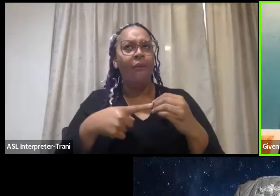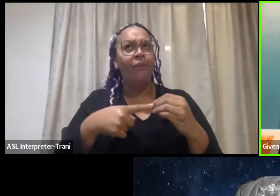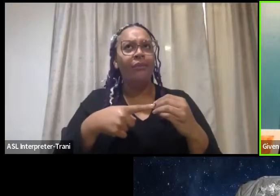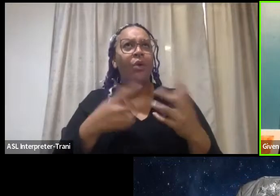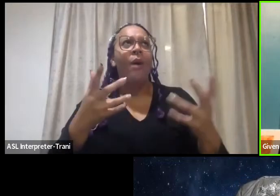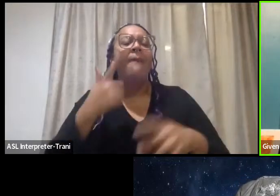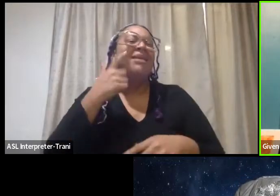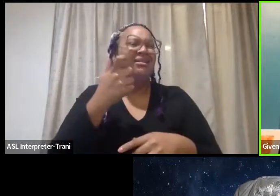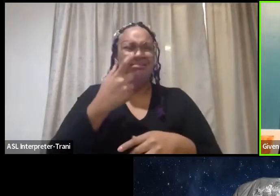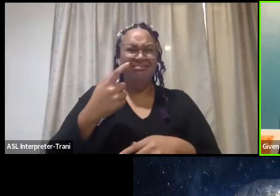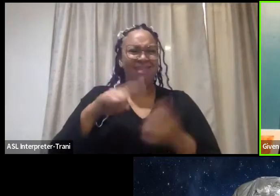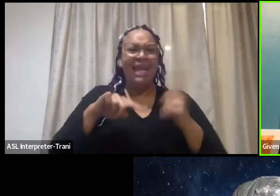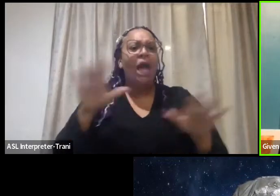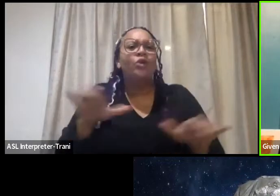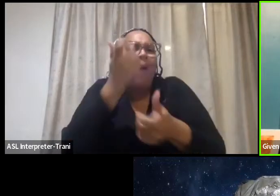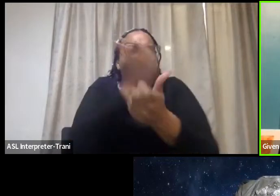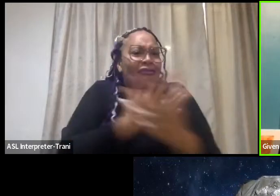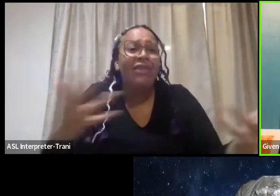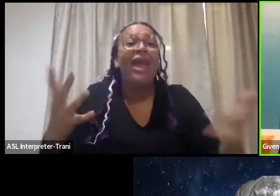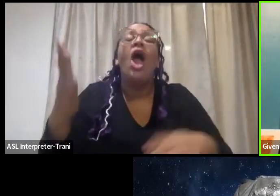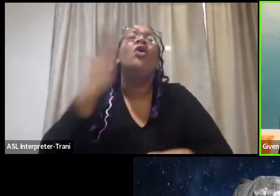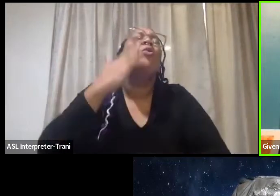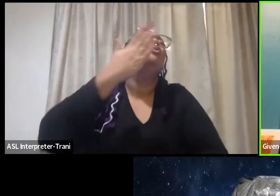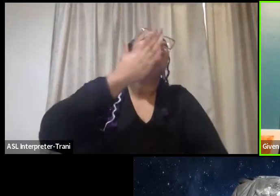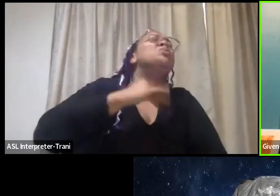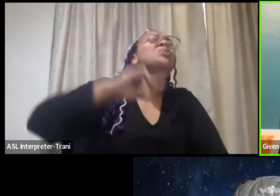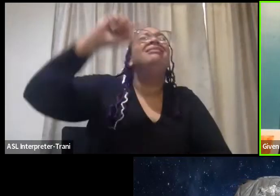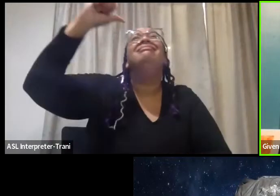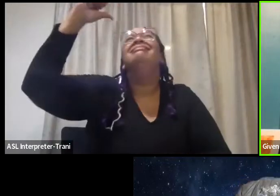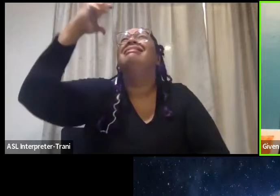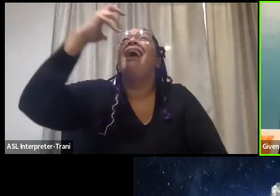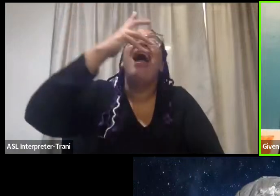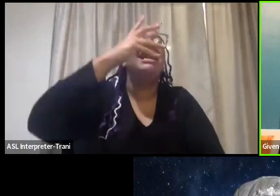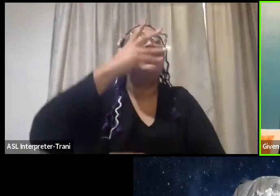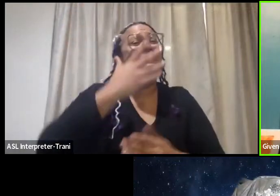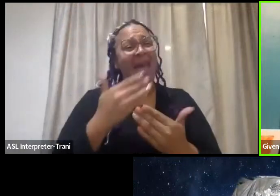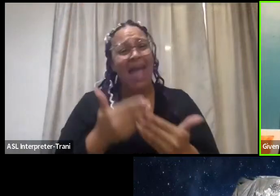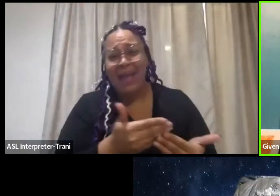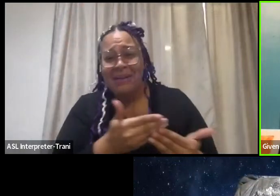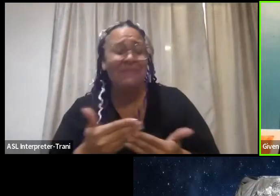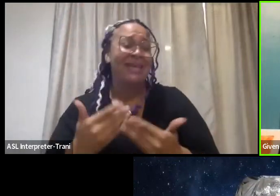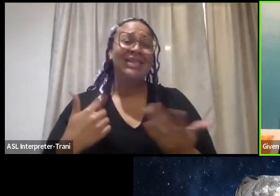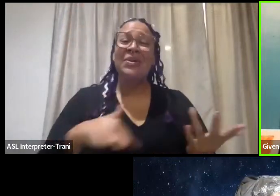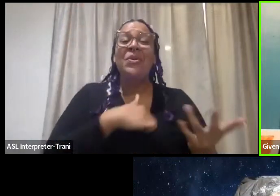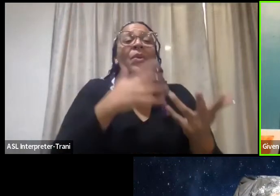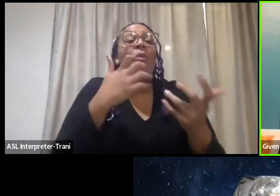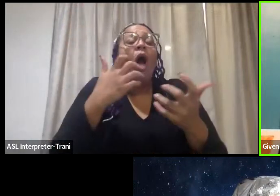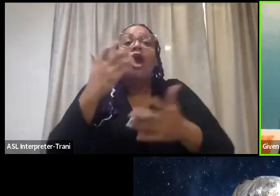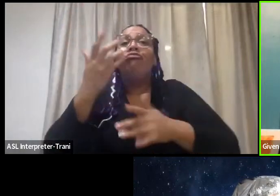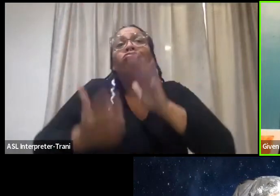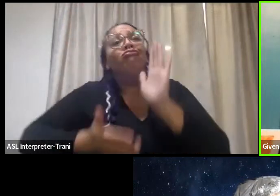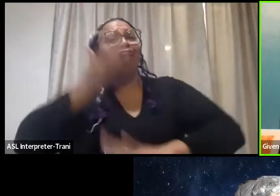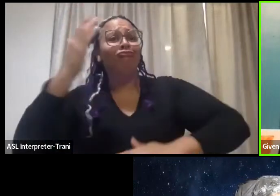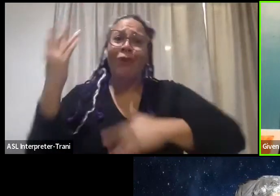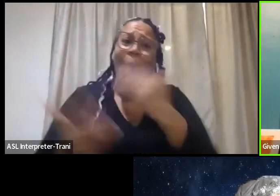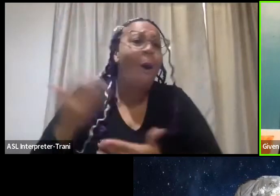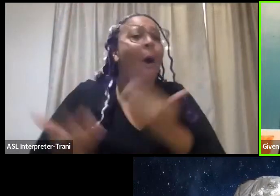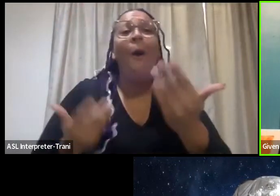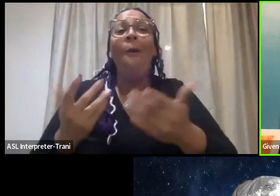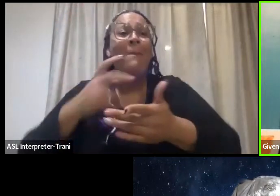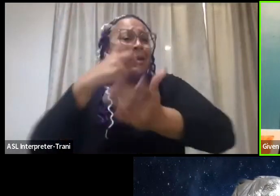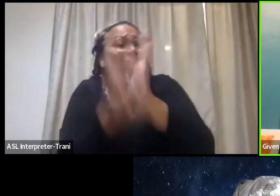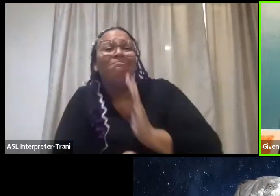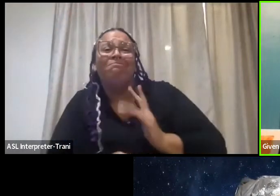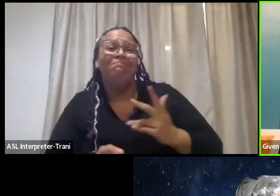know, sweet, shiny sun babies. We want to go and be in the